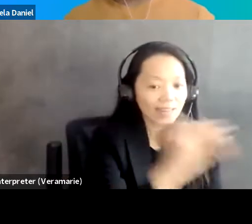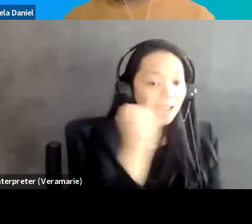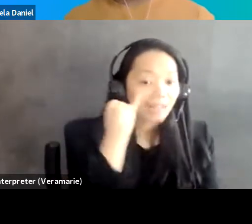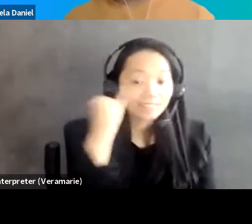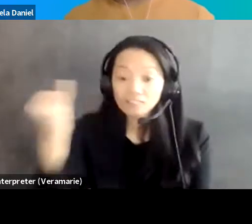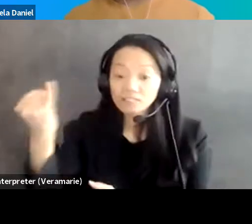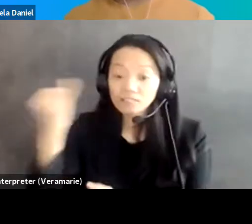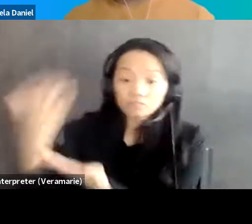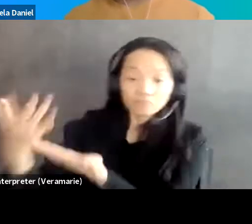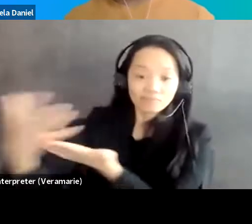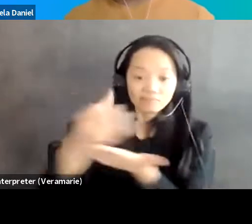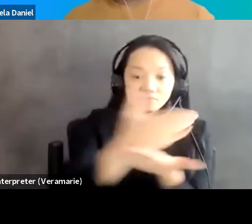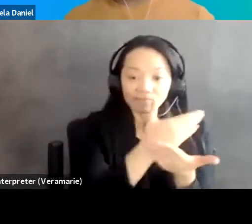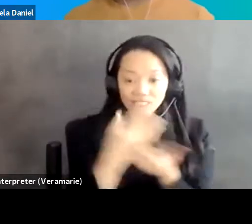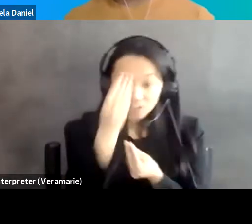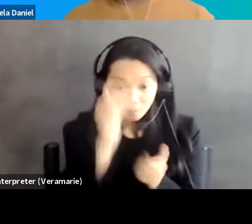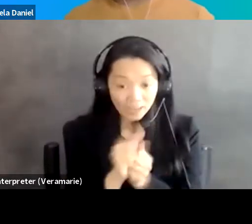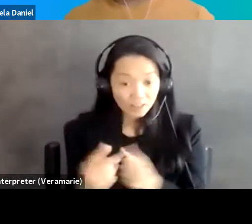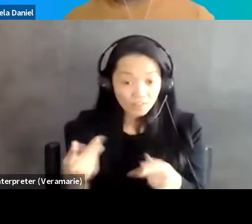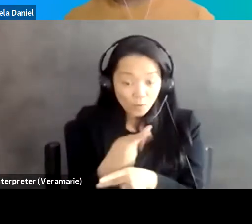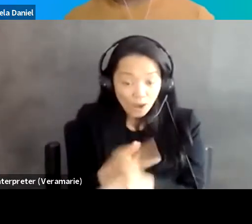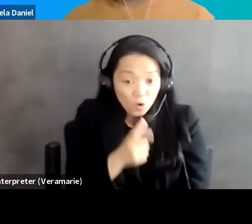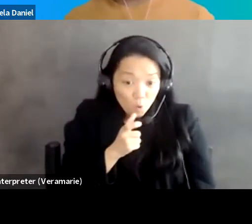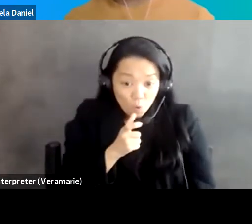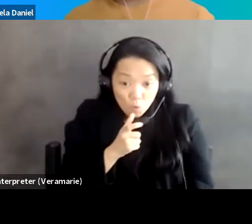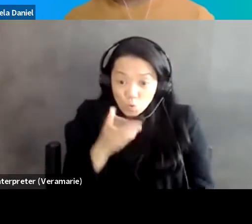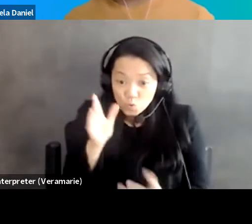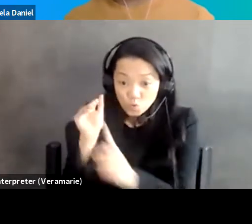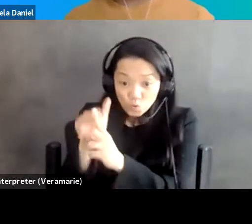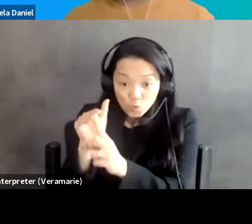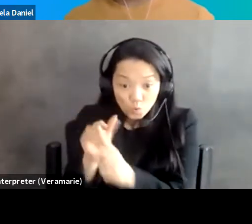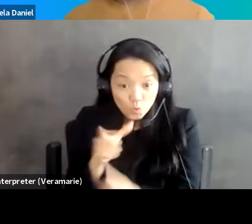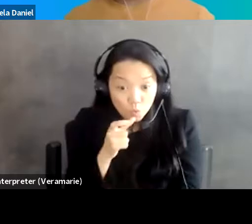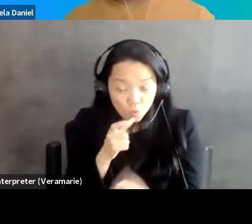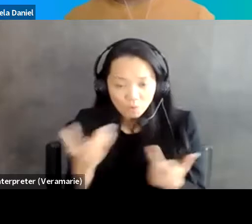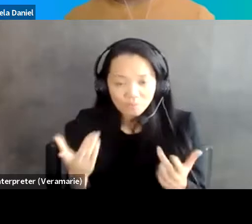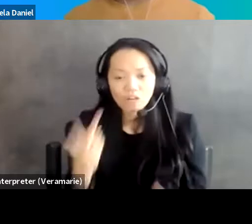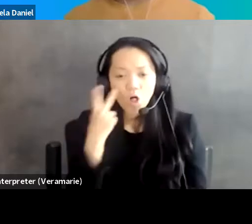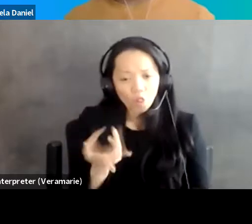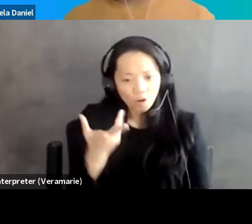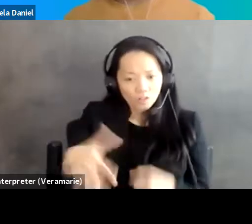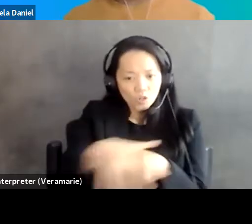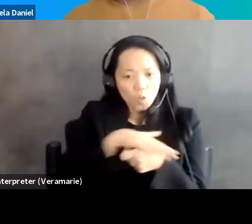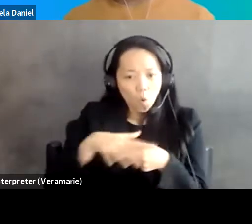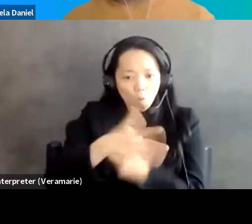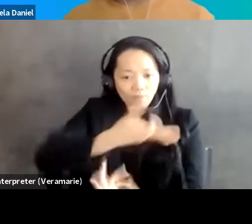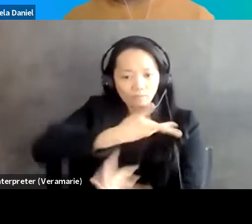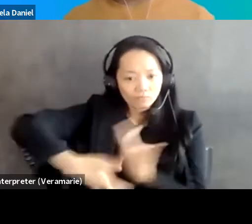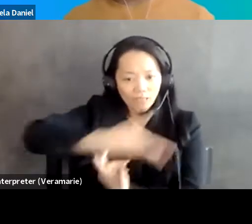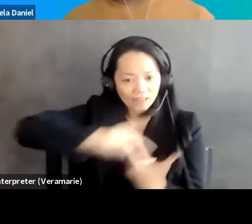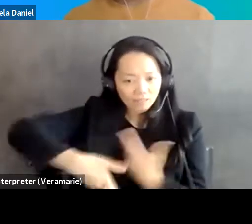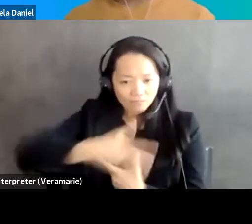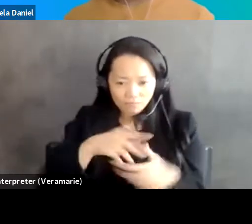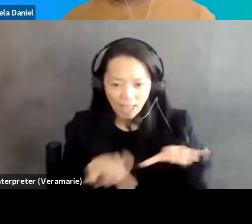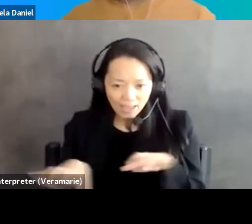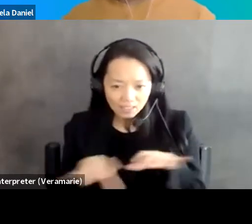like figuring out who to talk to, I would say just look at what the local activities are in your